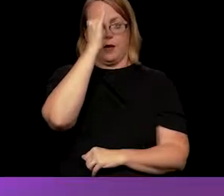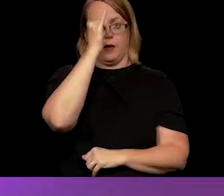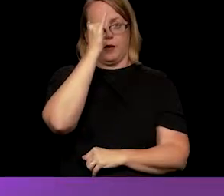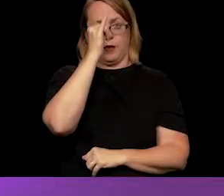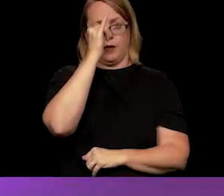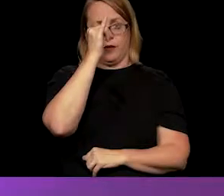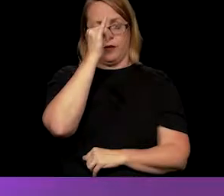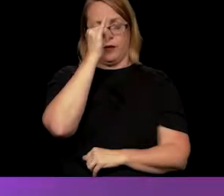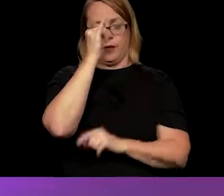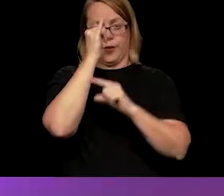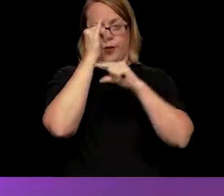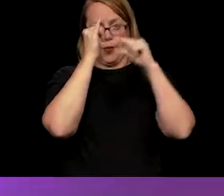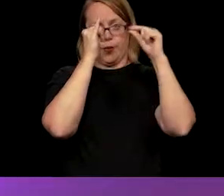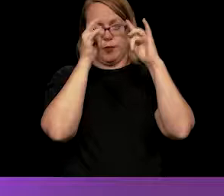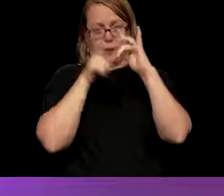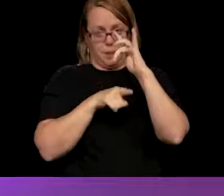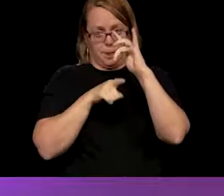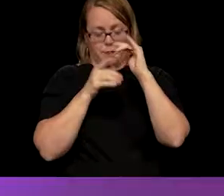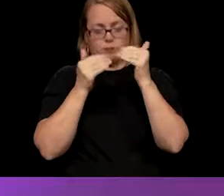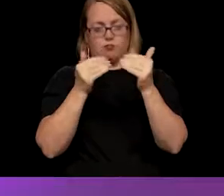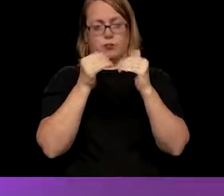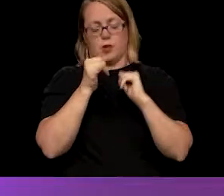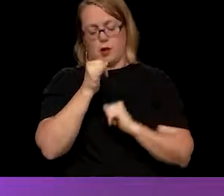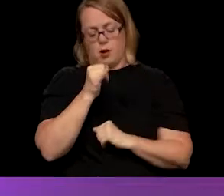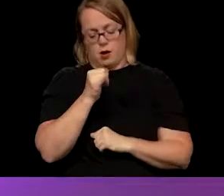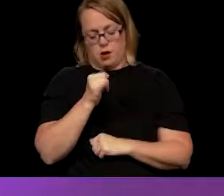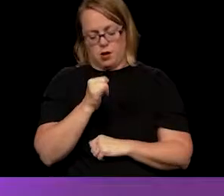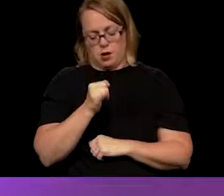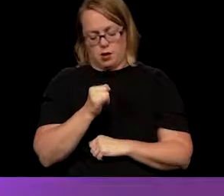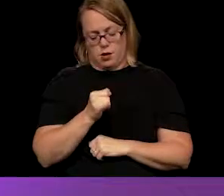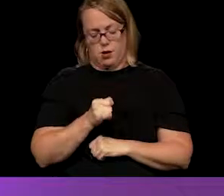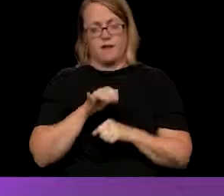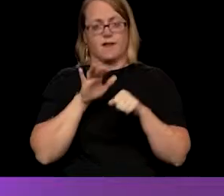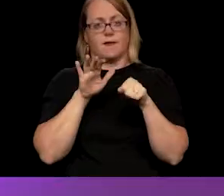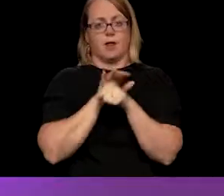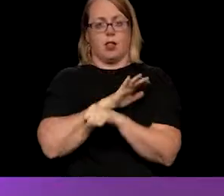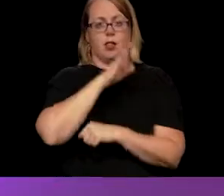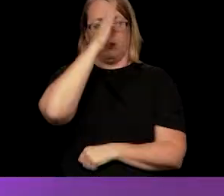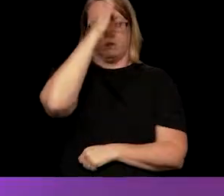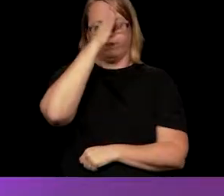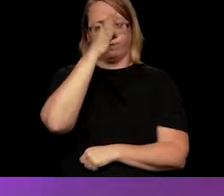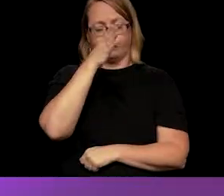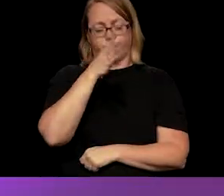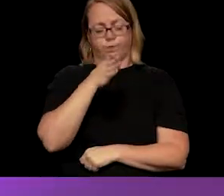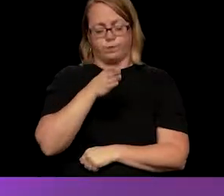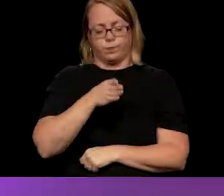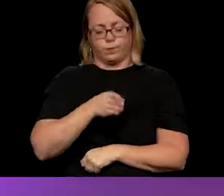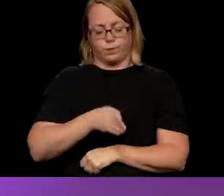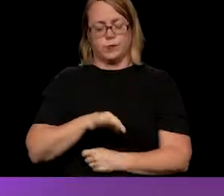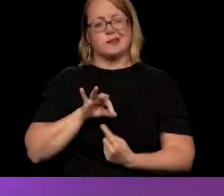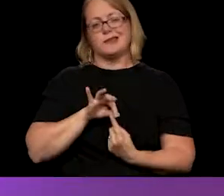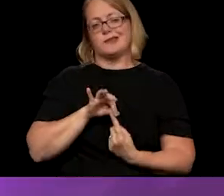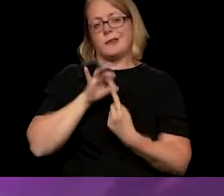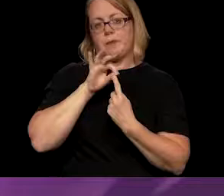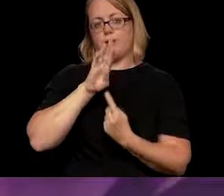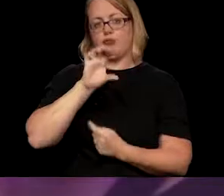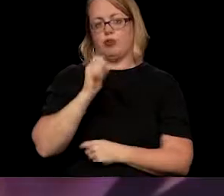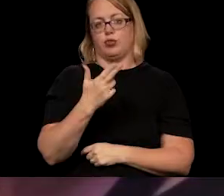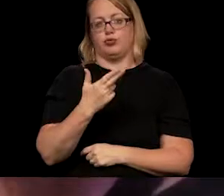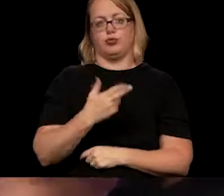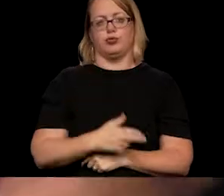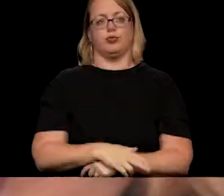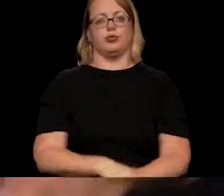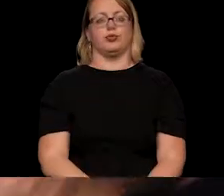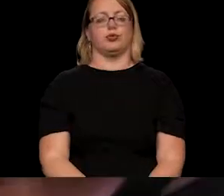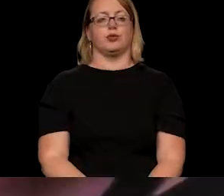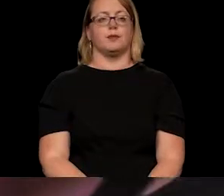I'm also going to make sure that I'm not cutting through the branches. So I will show you here. As I go